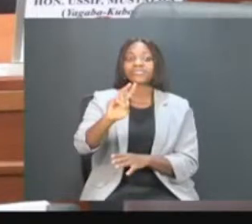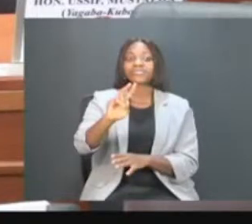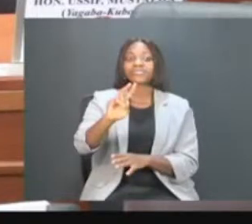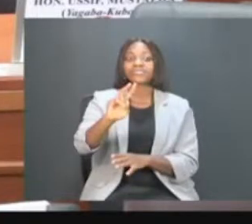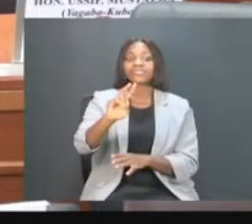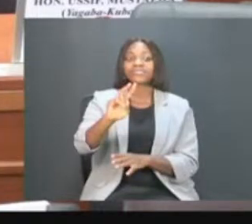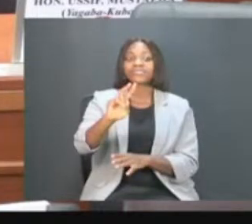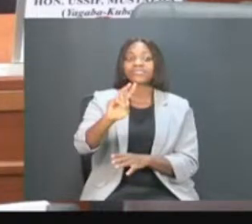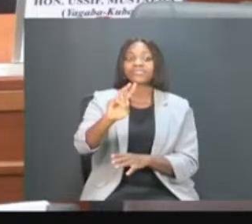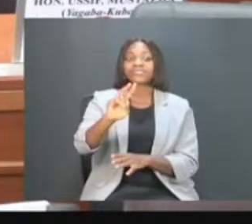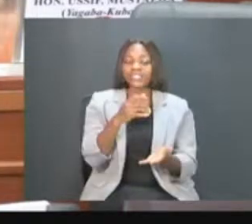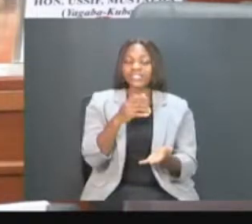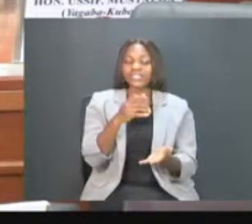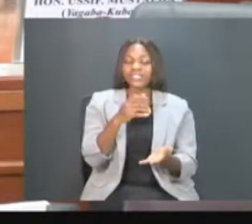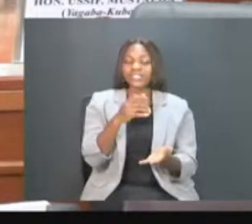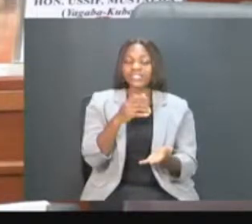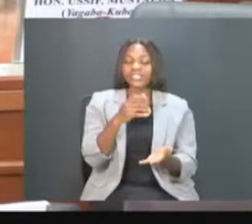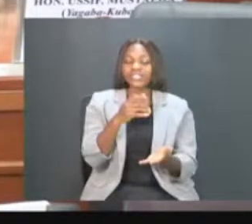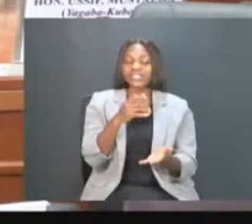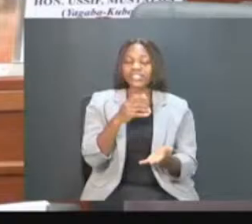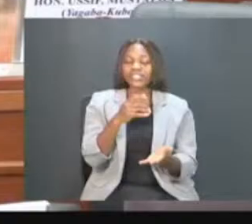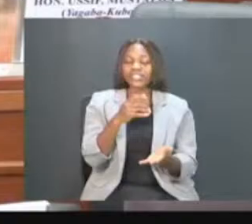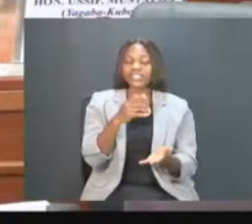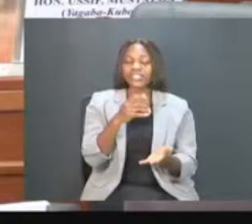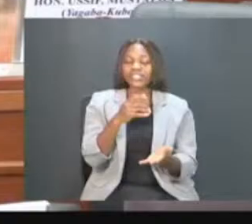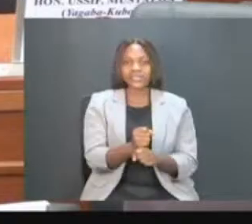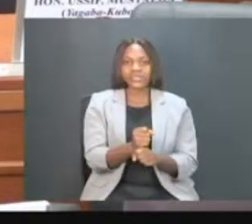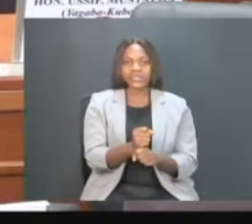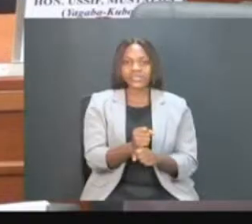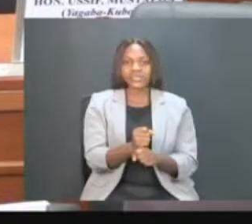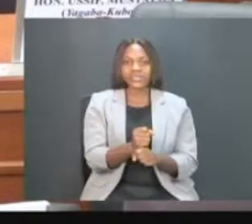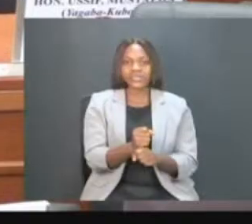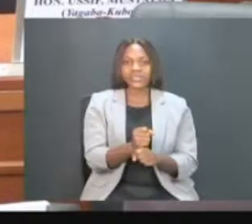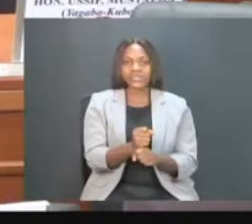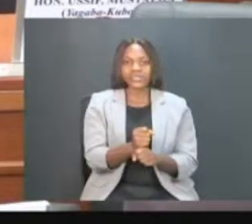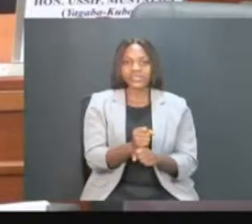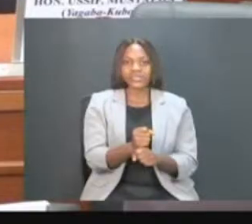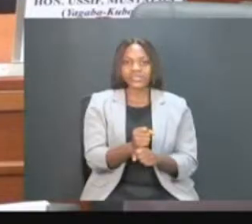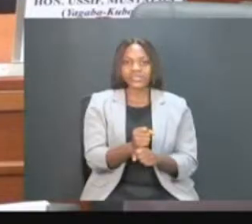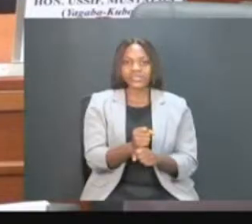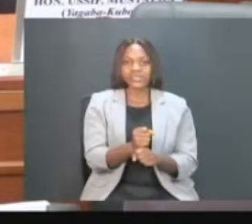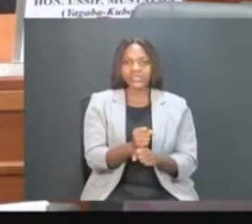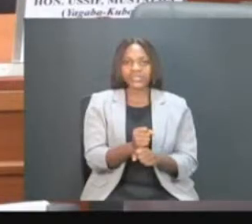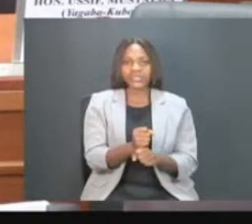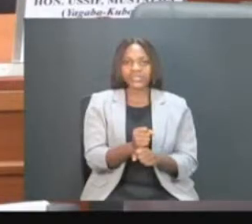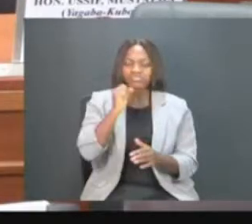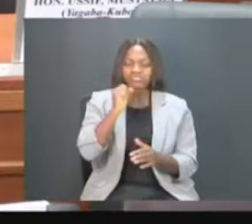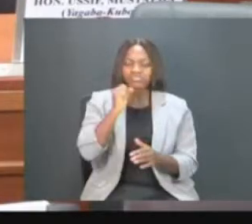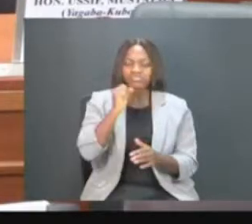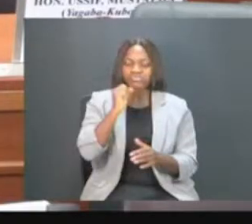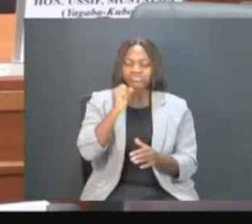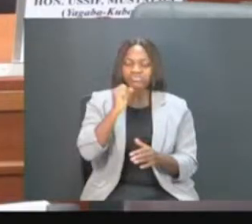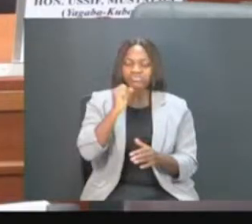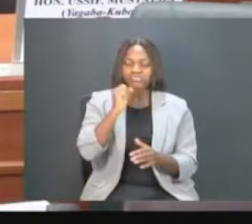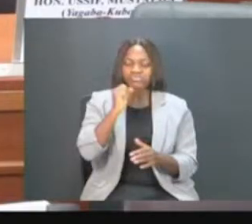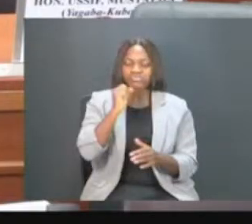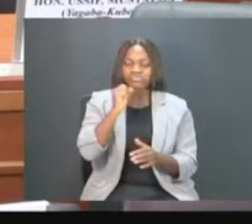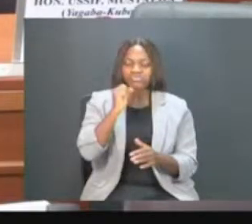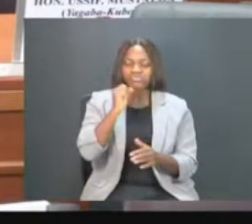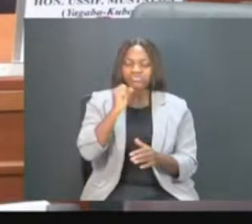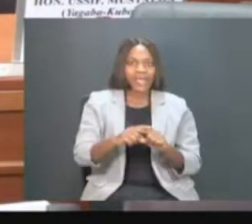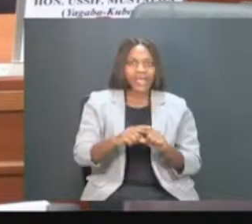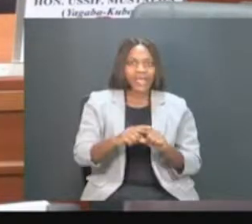just going to create jobs for the boys, for those who have not been appointed in government so far. We will say that. But this is just